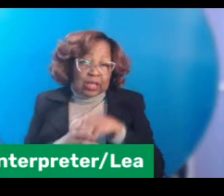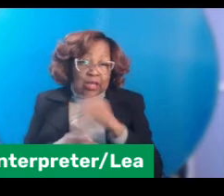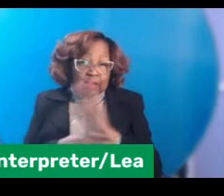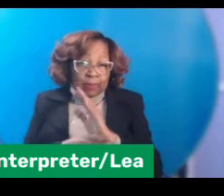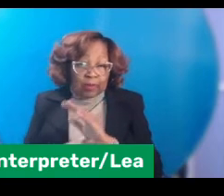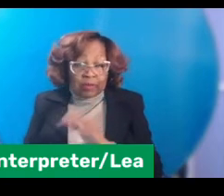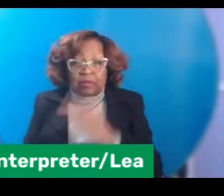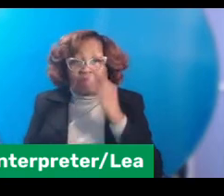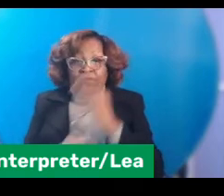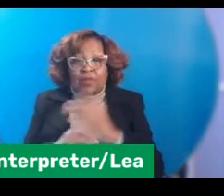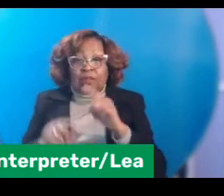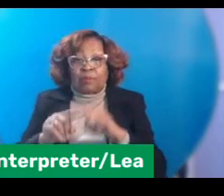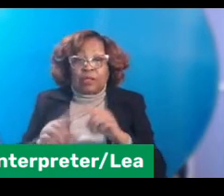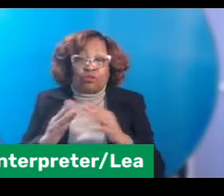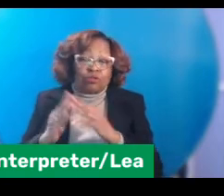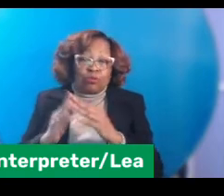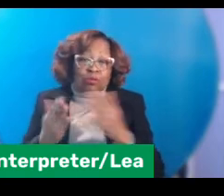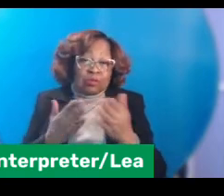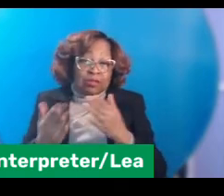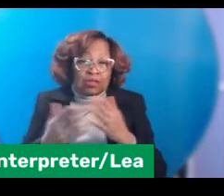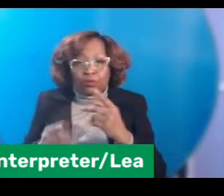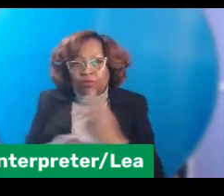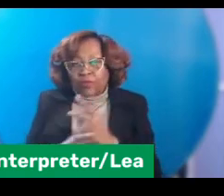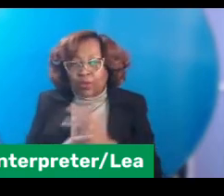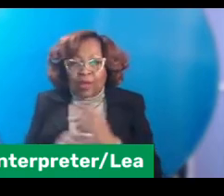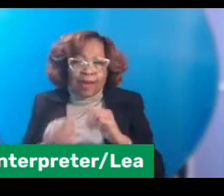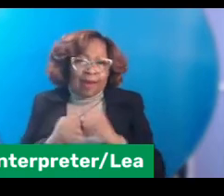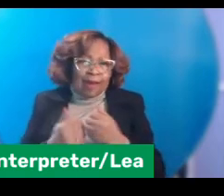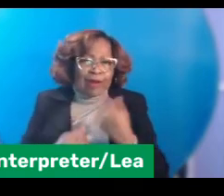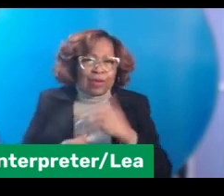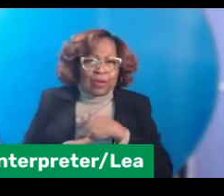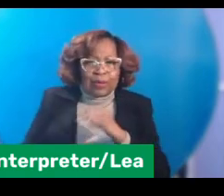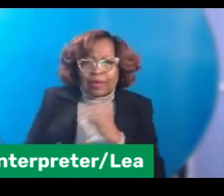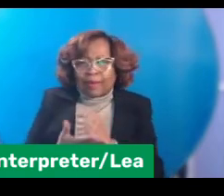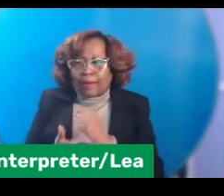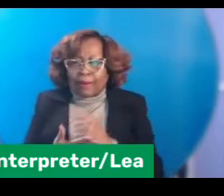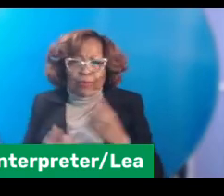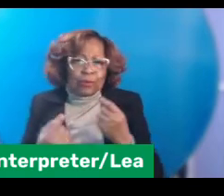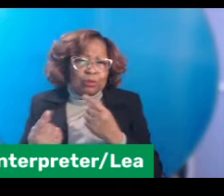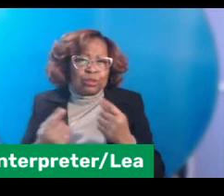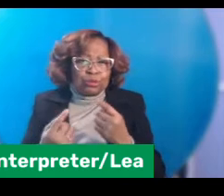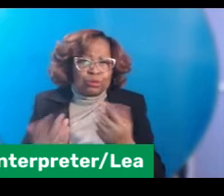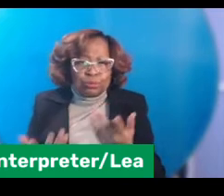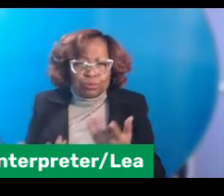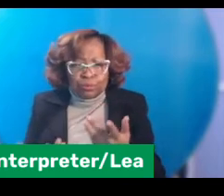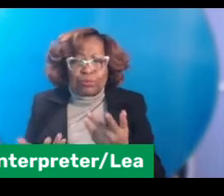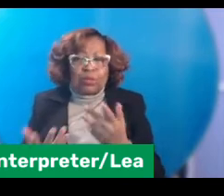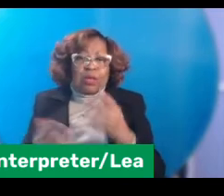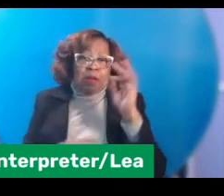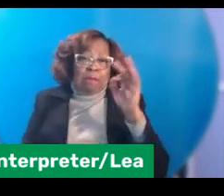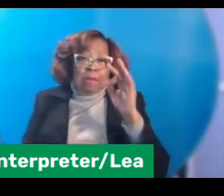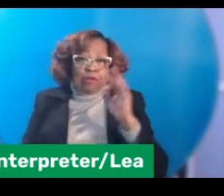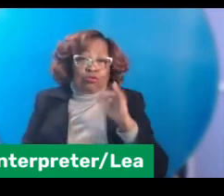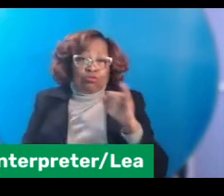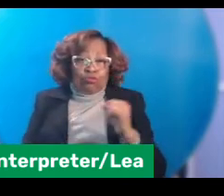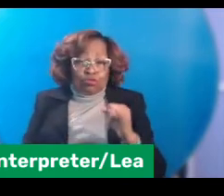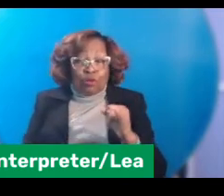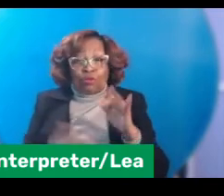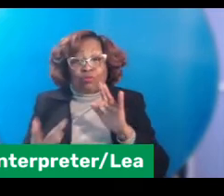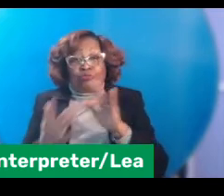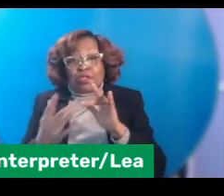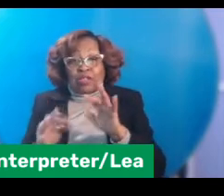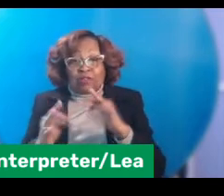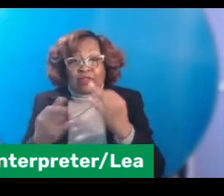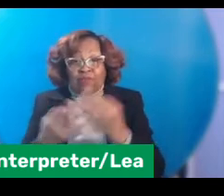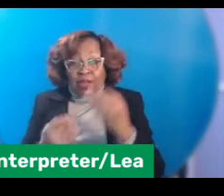faith-based community and the service community were figuring out how can we help? What can we do? And Pastor Jody reached out to families that